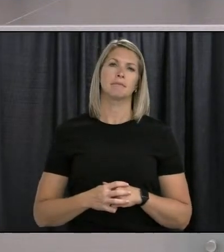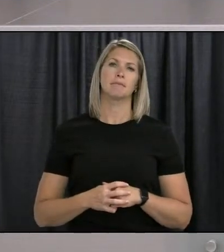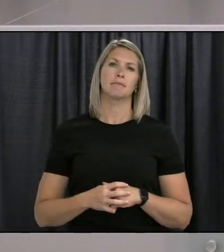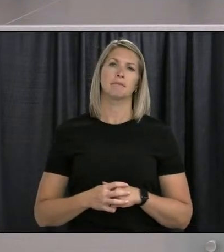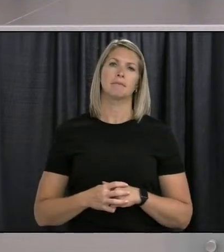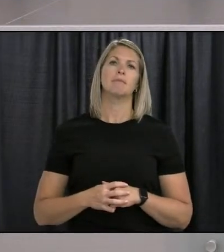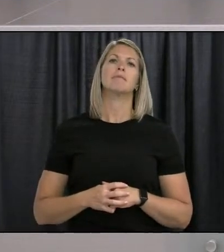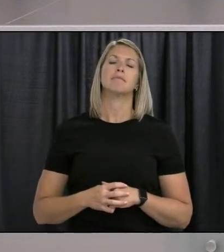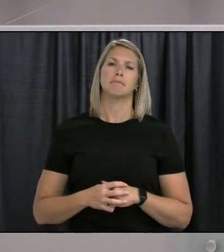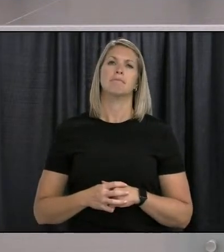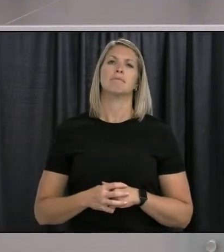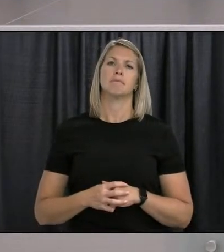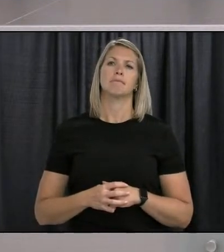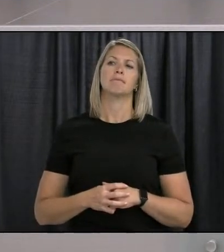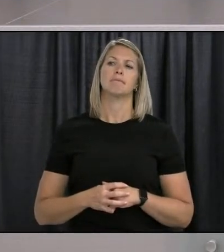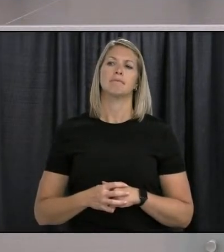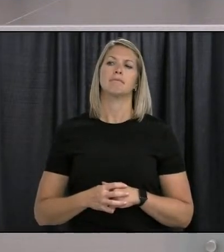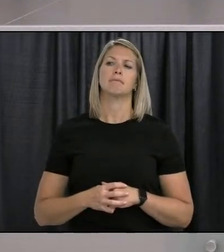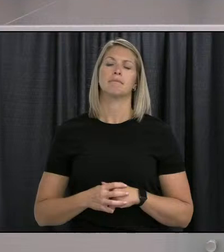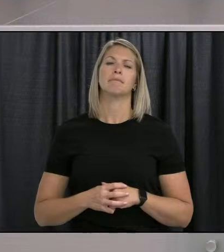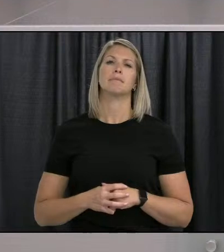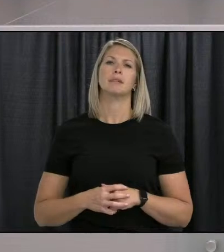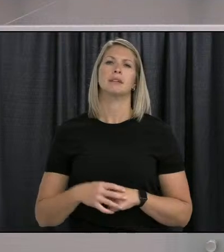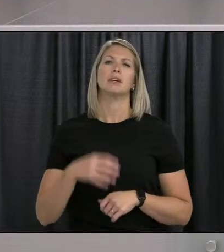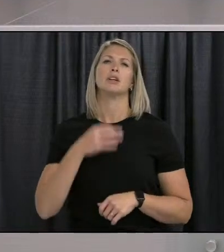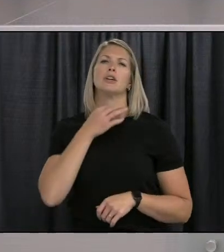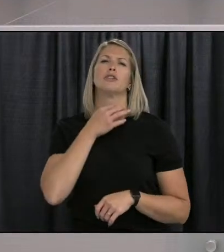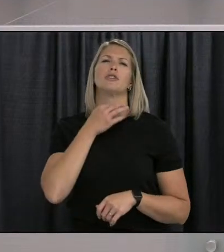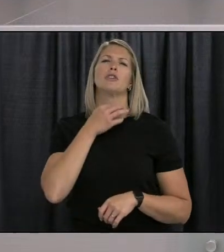Getting a few questions regarding the saliva test that's beginning to be